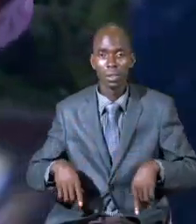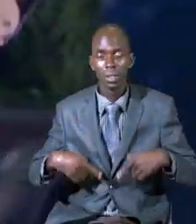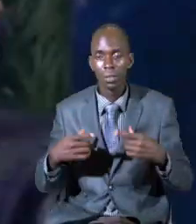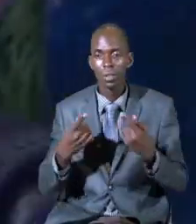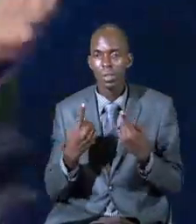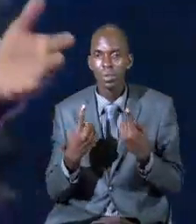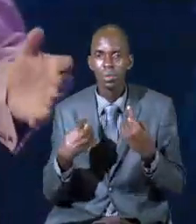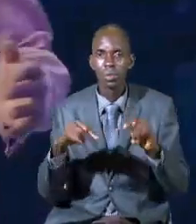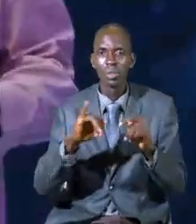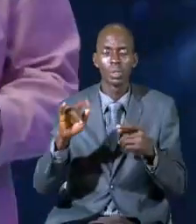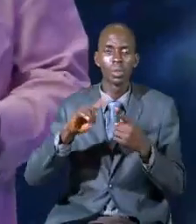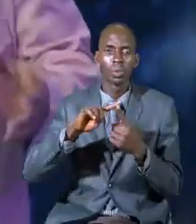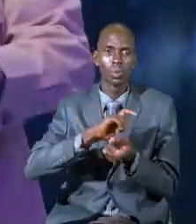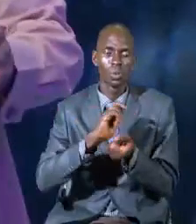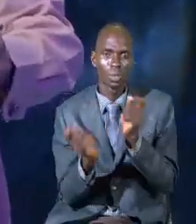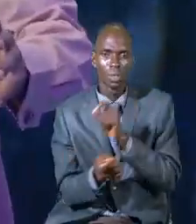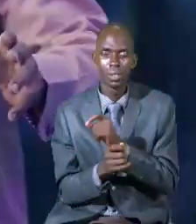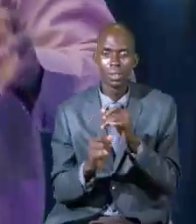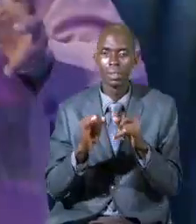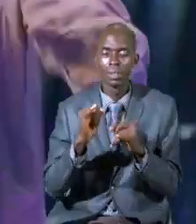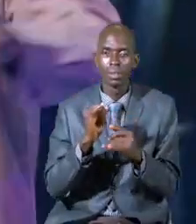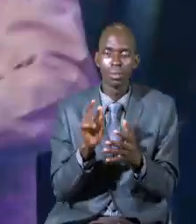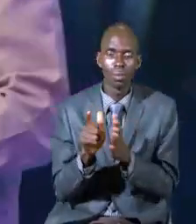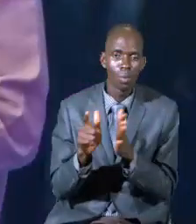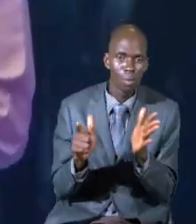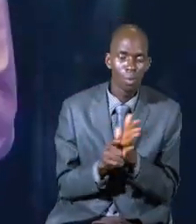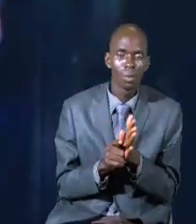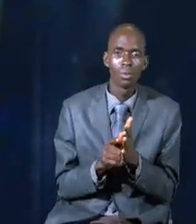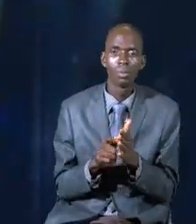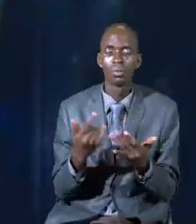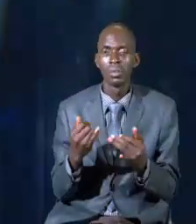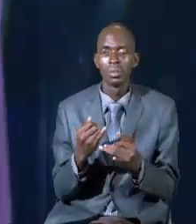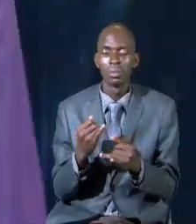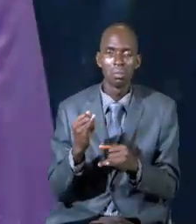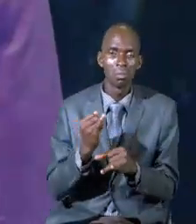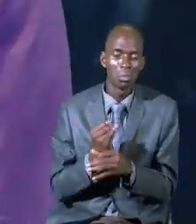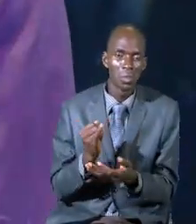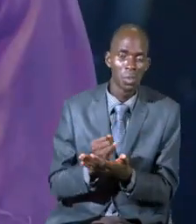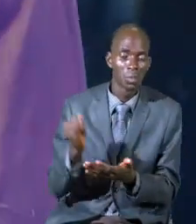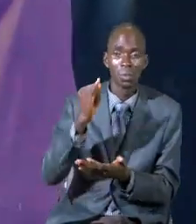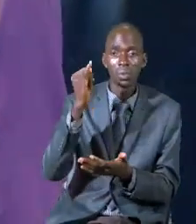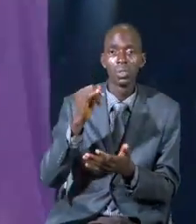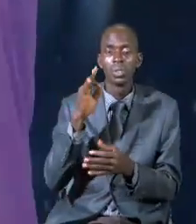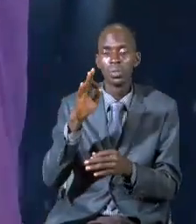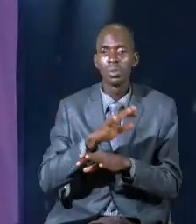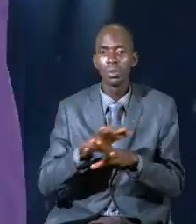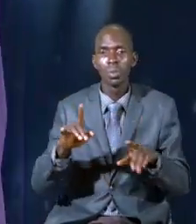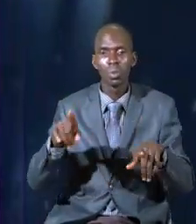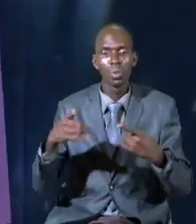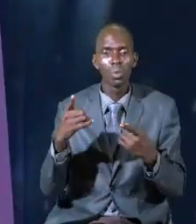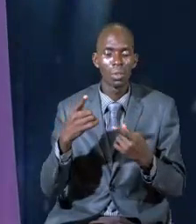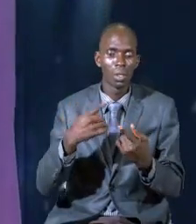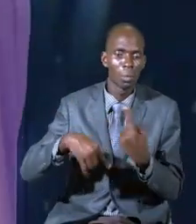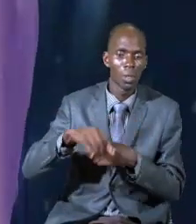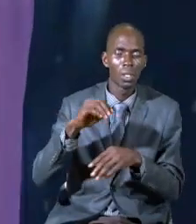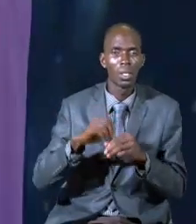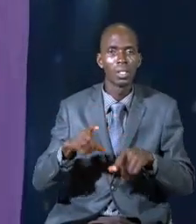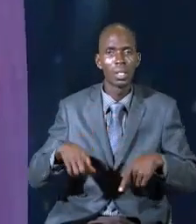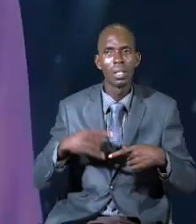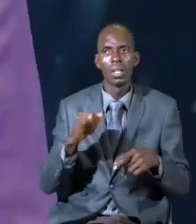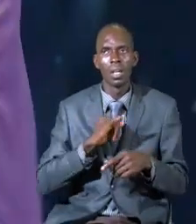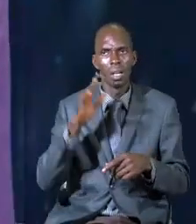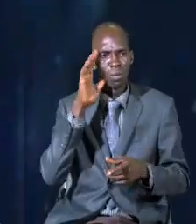change institutions, that is, in the violent way, if you don't go around in life, I will change that, I will